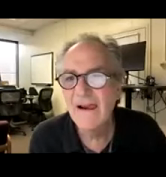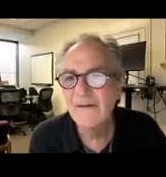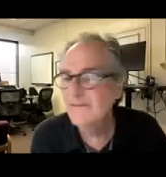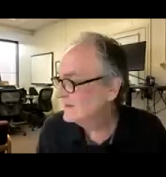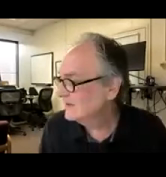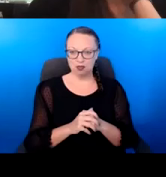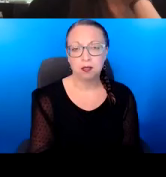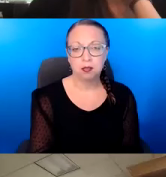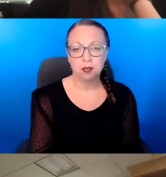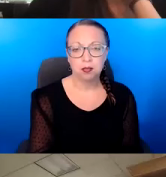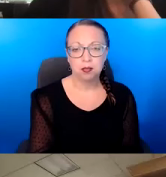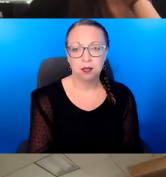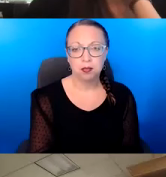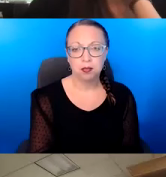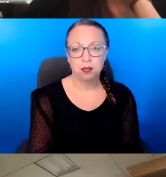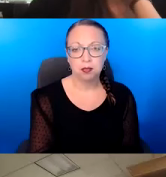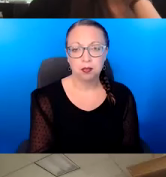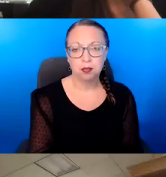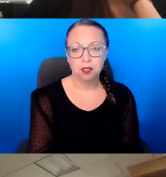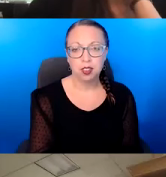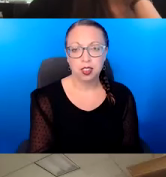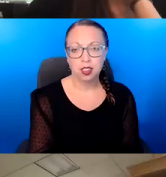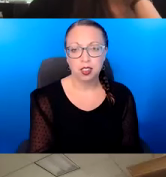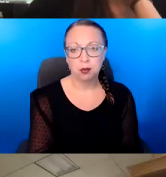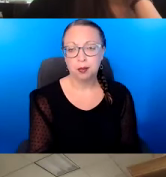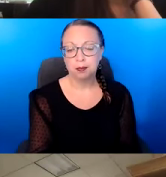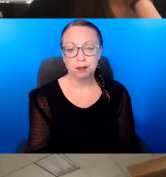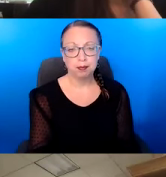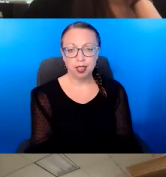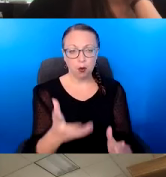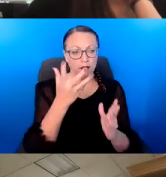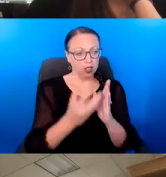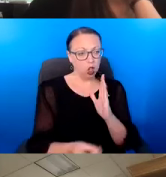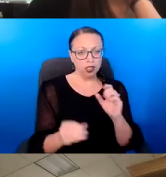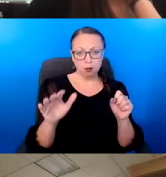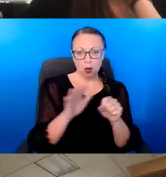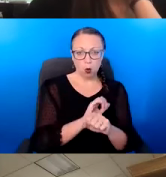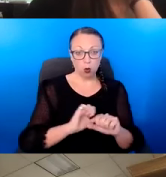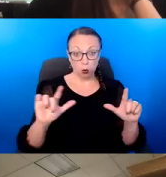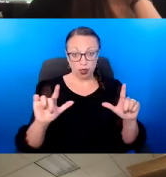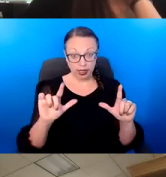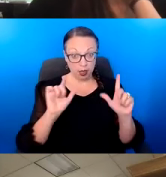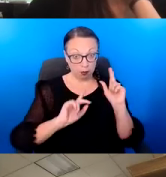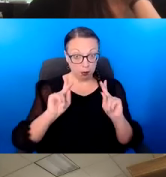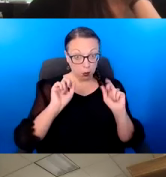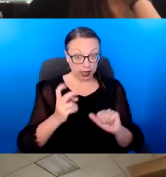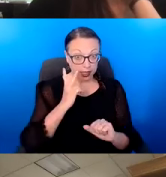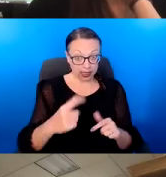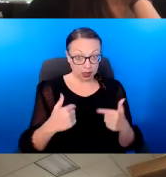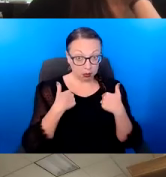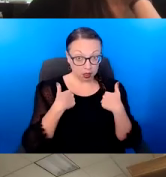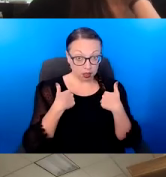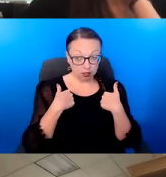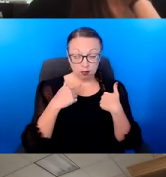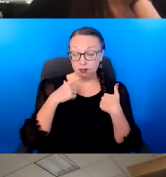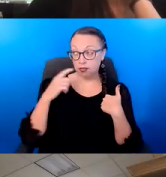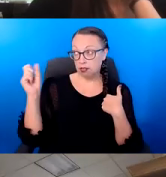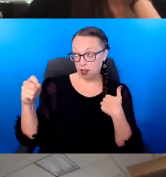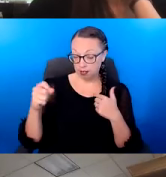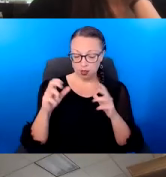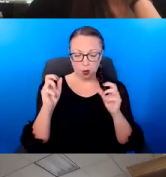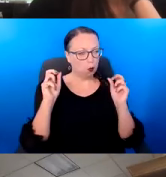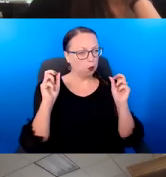Huh, I lost that whole screen. But can people see me? Yes. Okay,